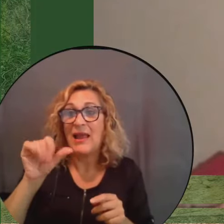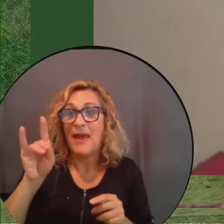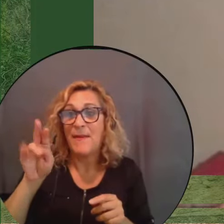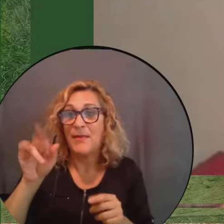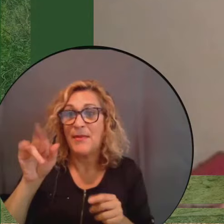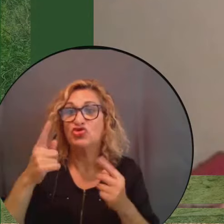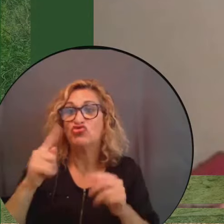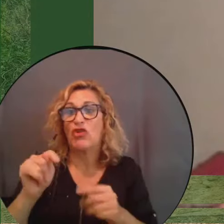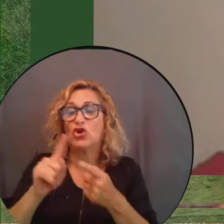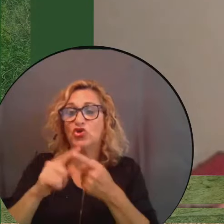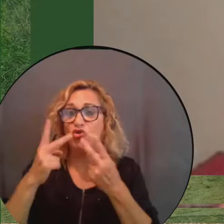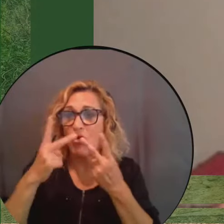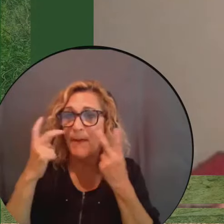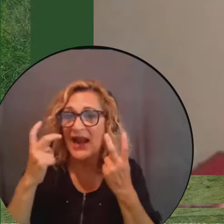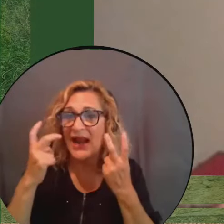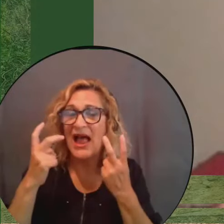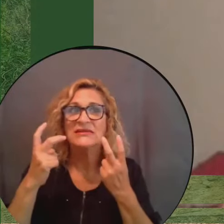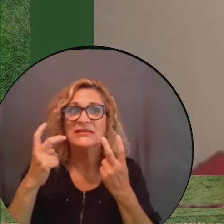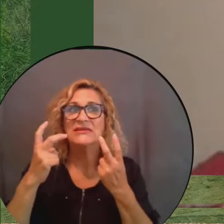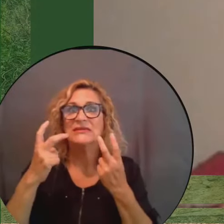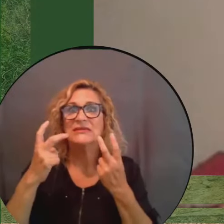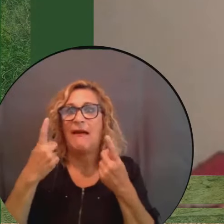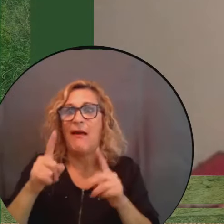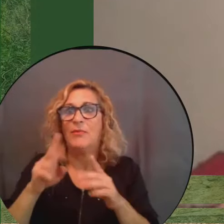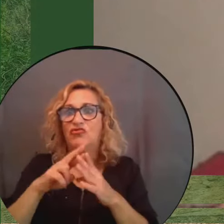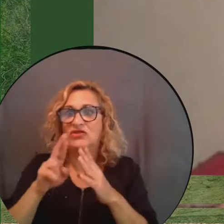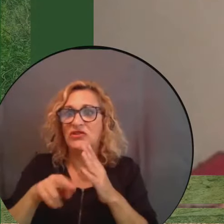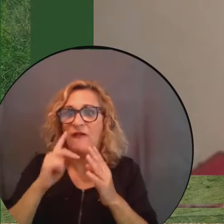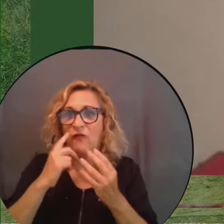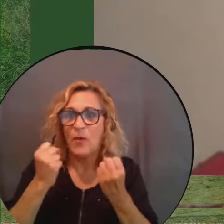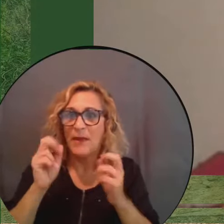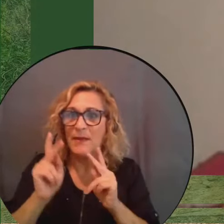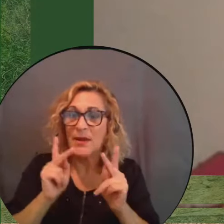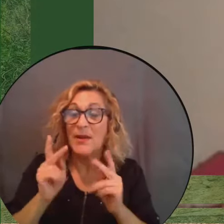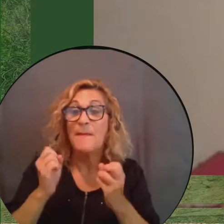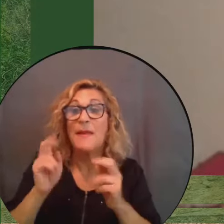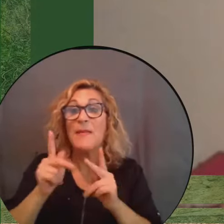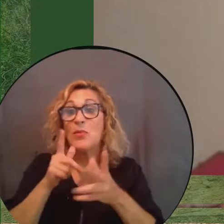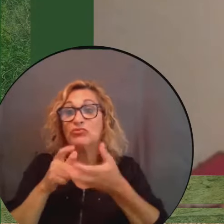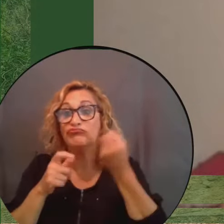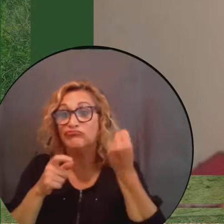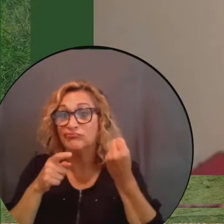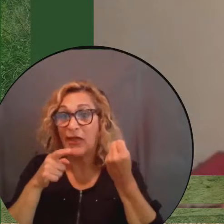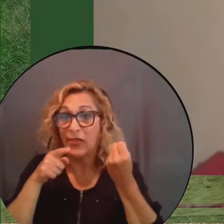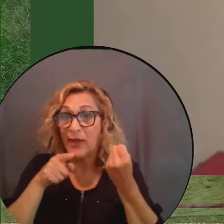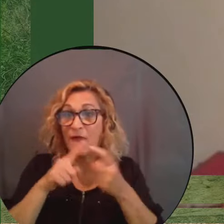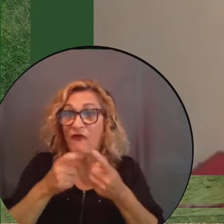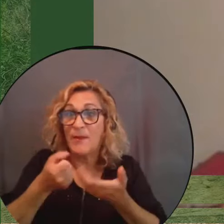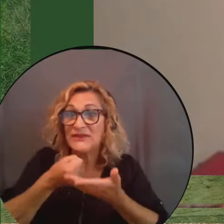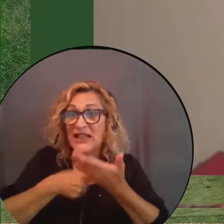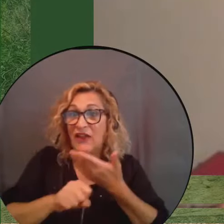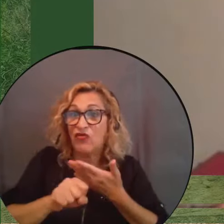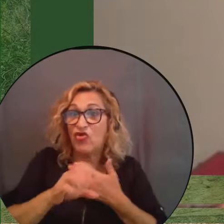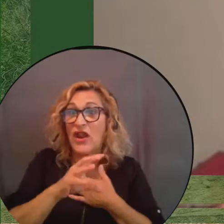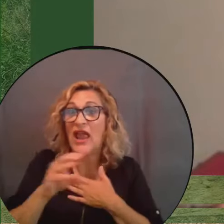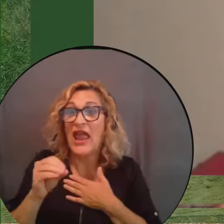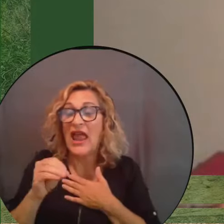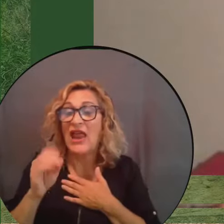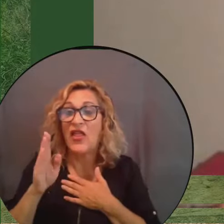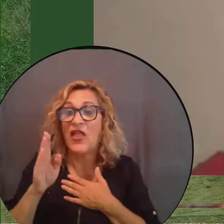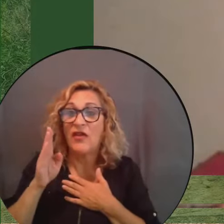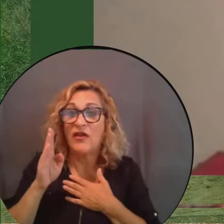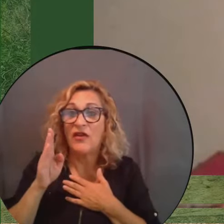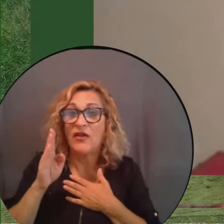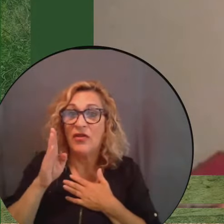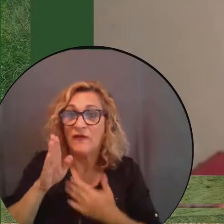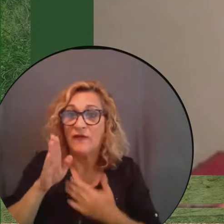pregnancy outcomes for so many people. There are people who have had their children taken from them at delivery and their futures